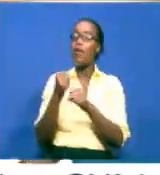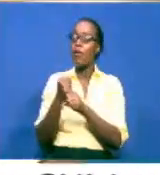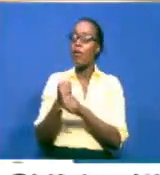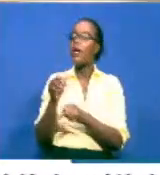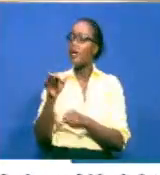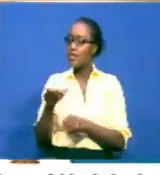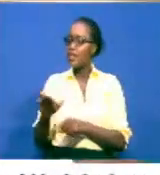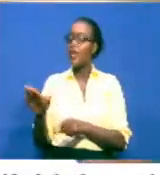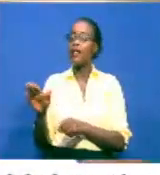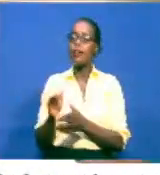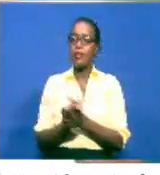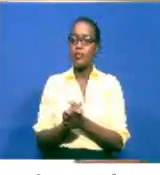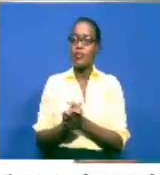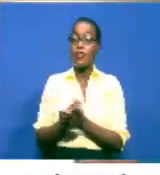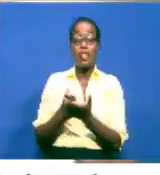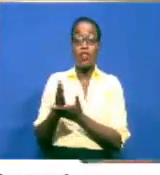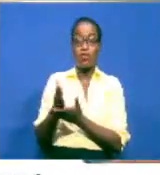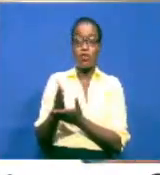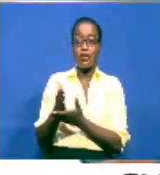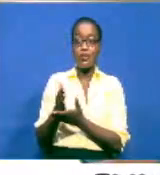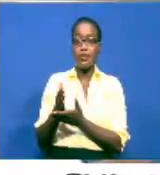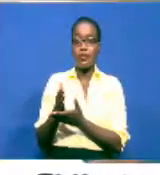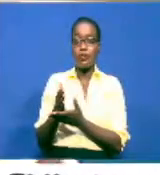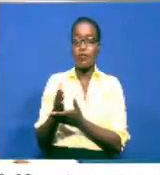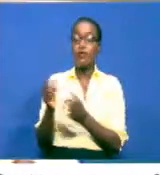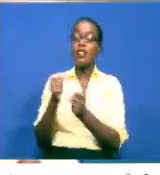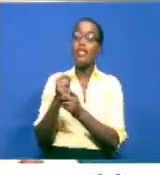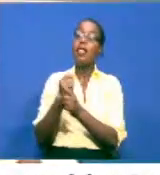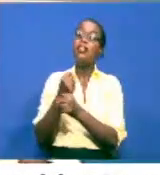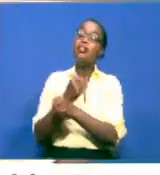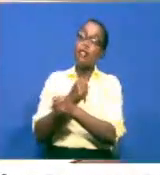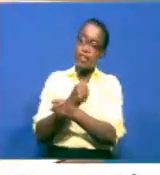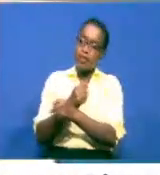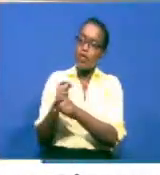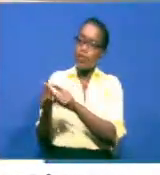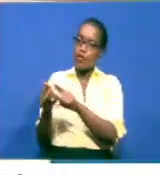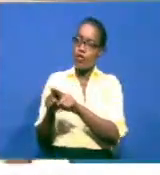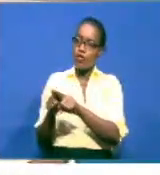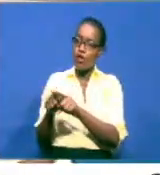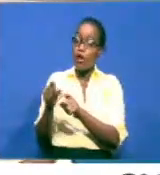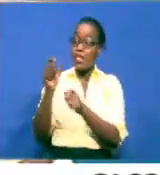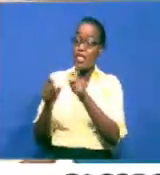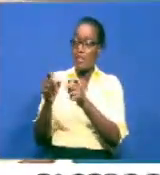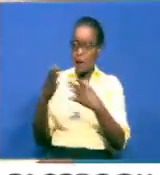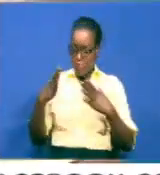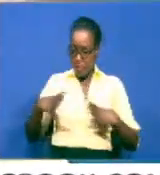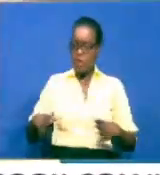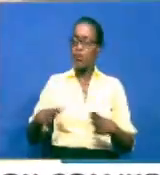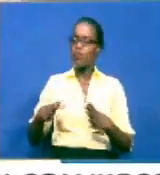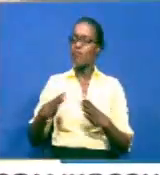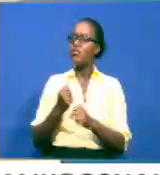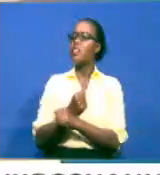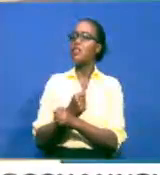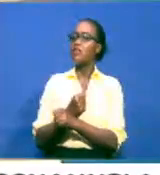their normal operations, just to ensure that they're keeping safe and they're keeping also everybody else safe because we are